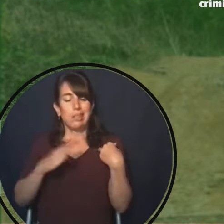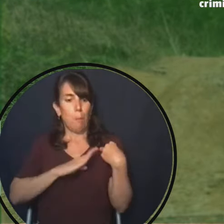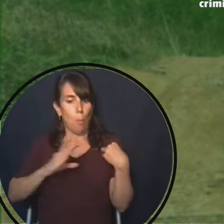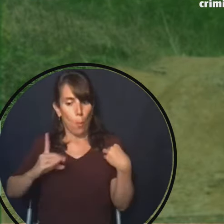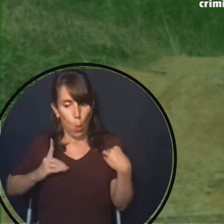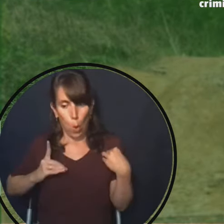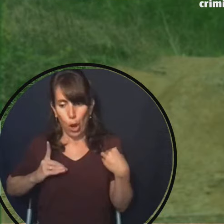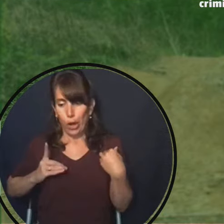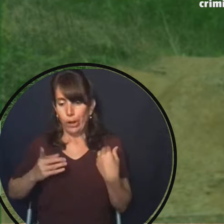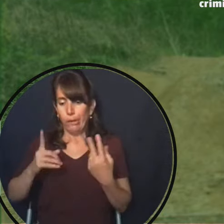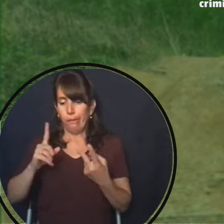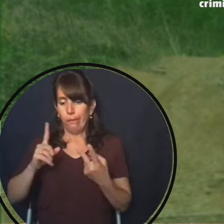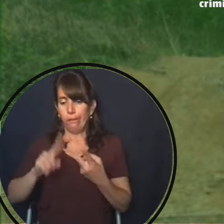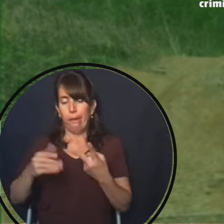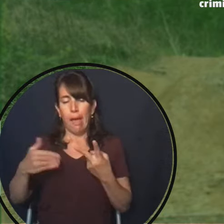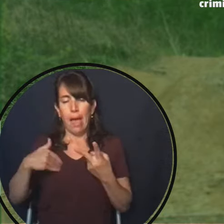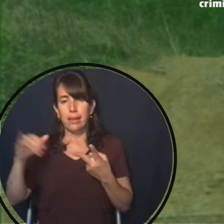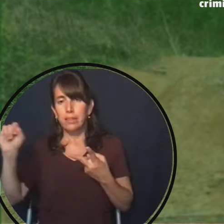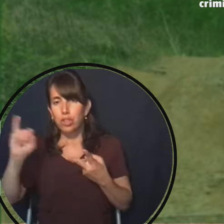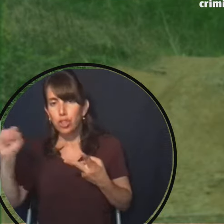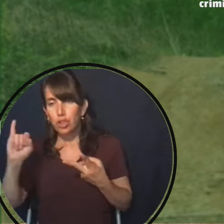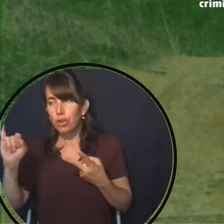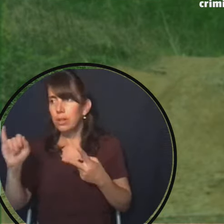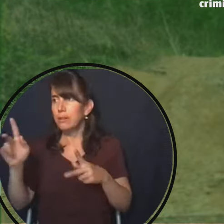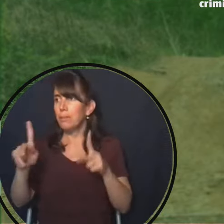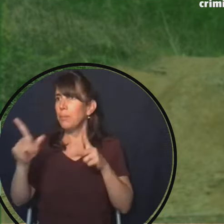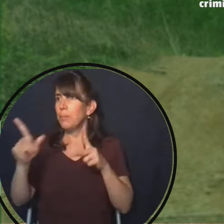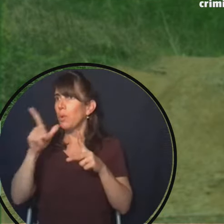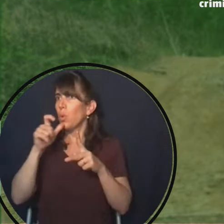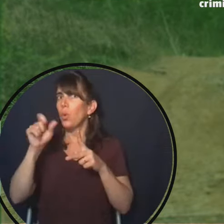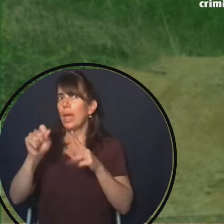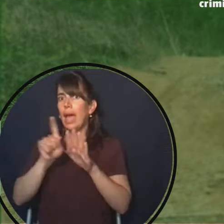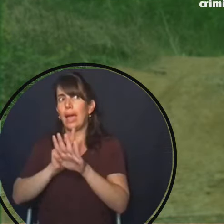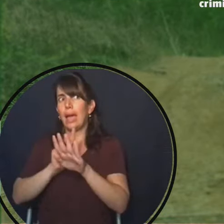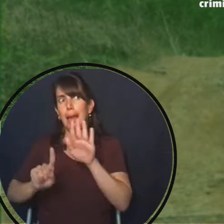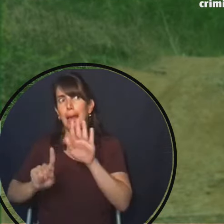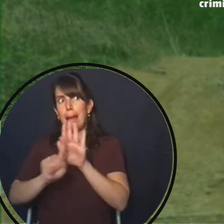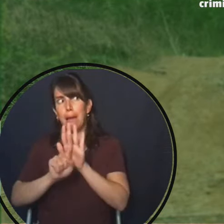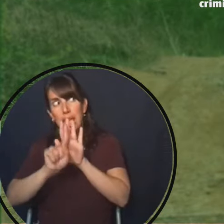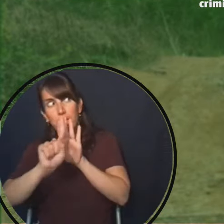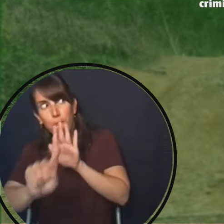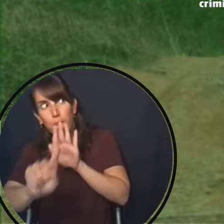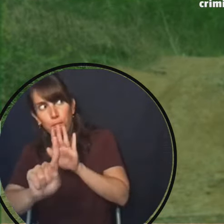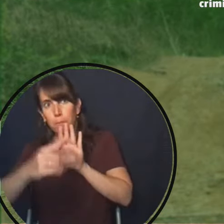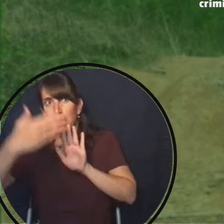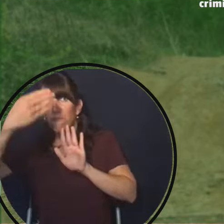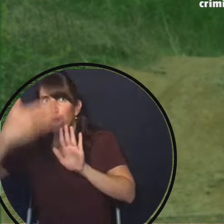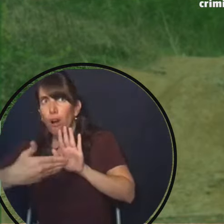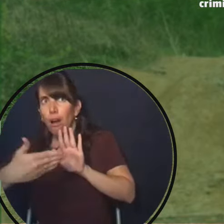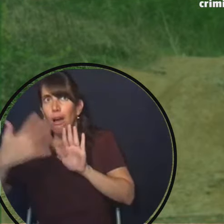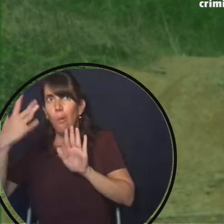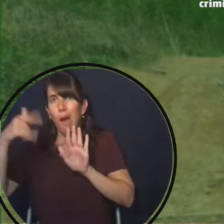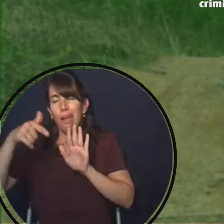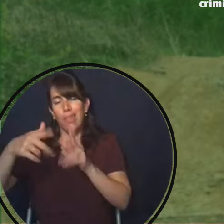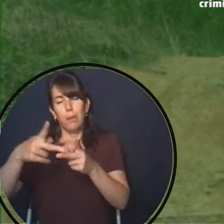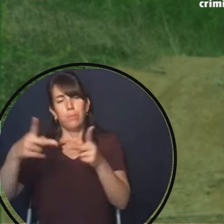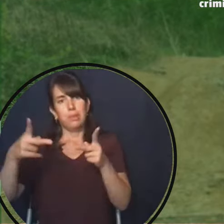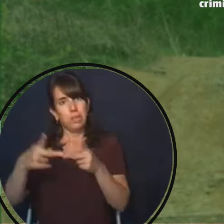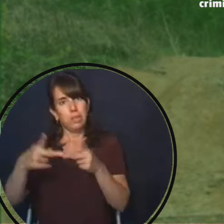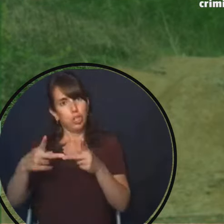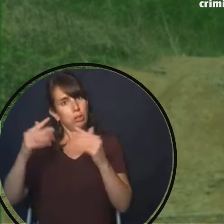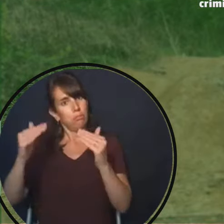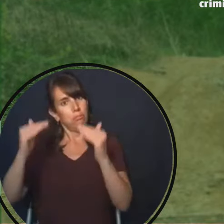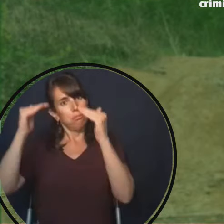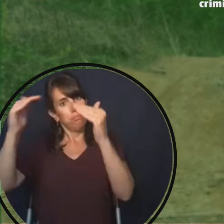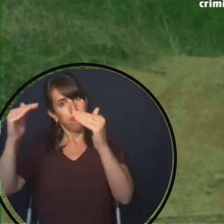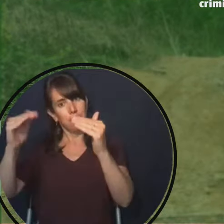people who can be in front based on their positionality. That's going to be, you know, a different assessment of risk if, you